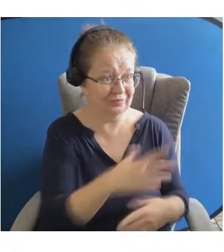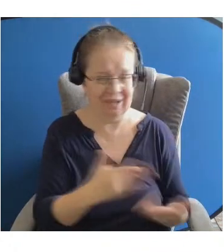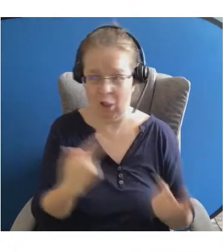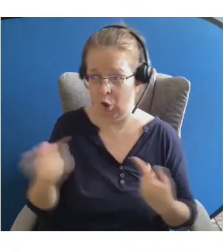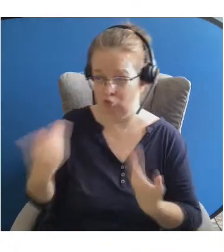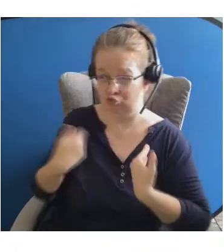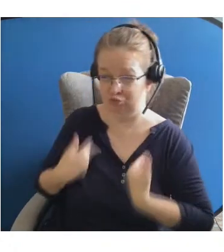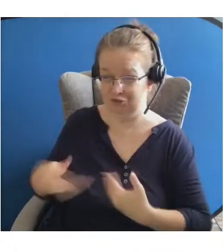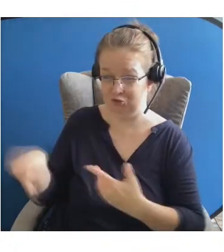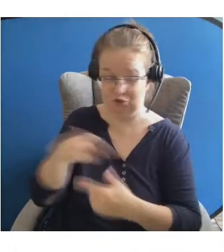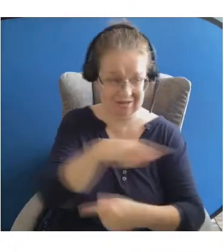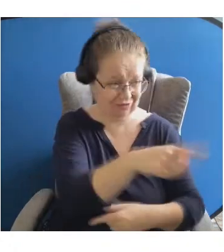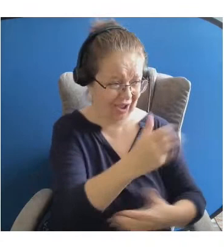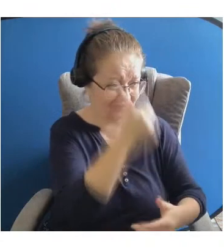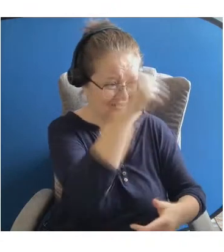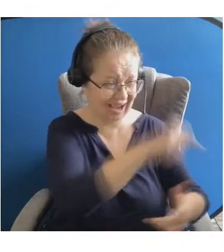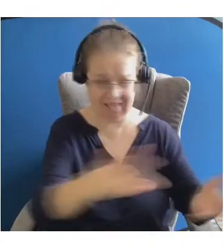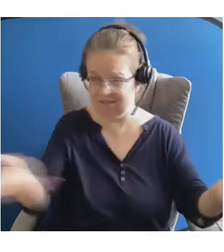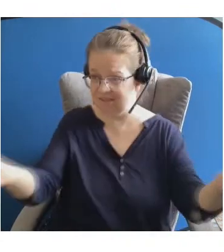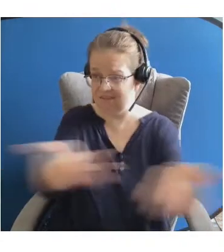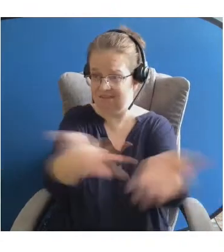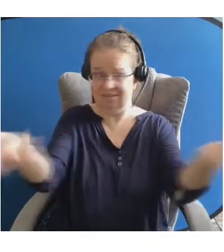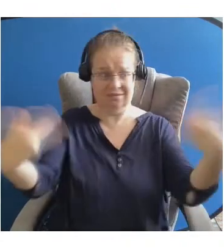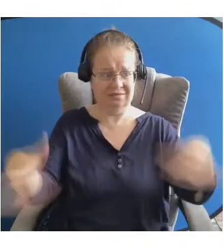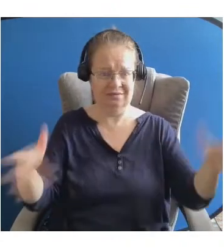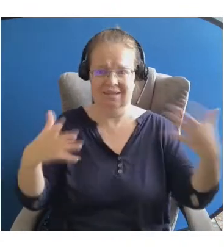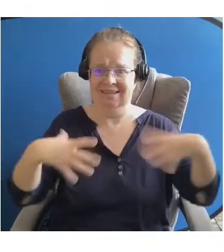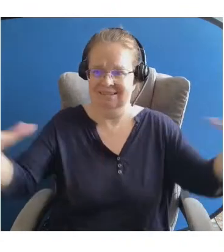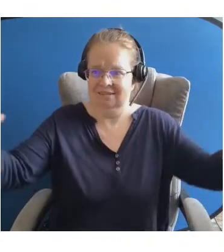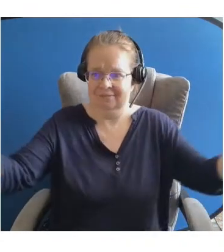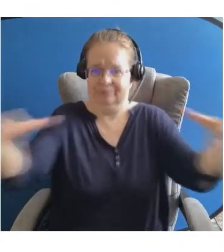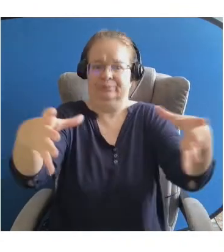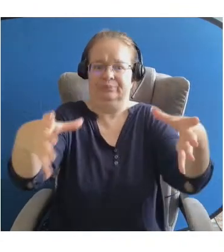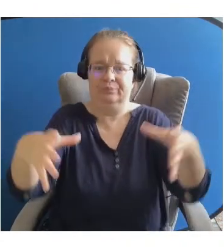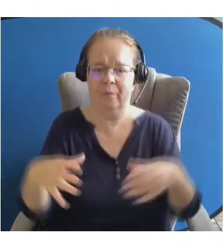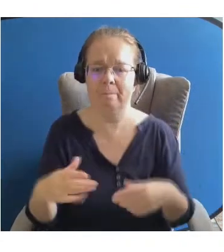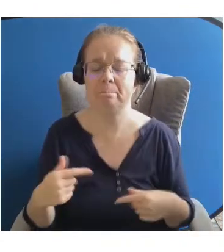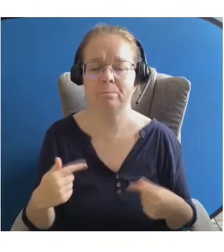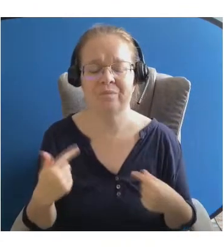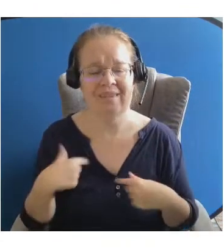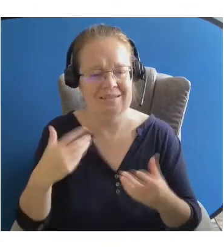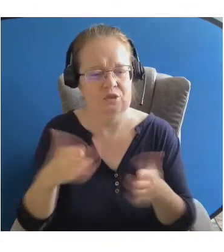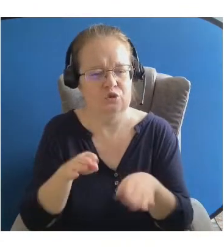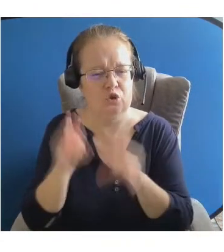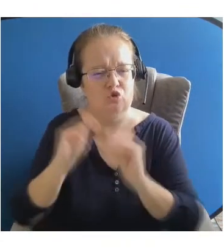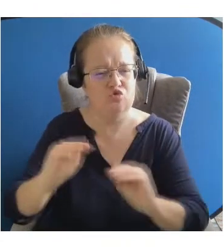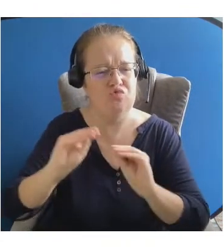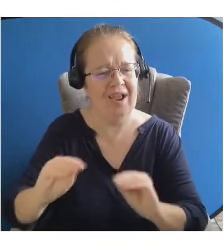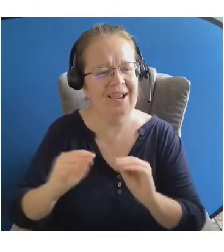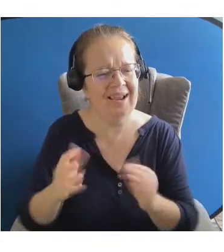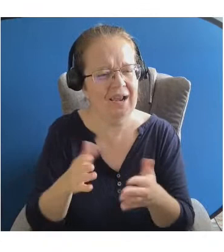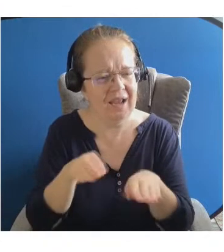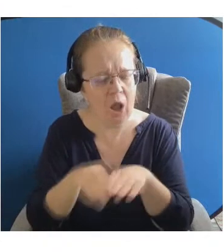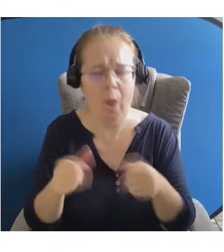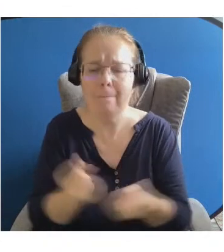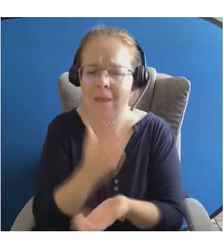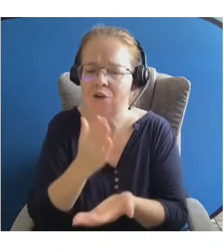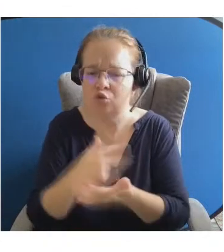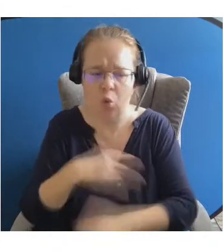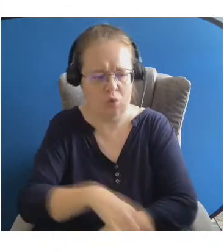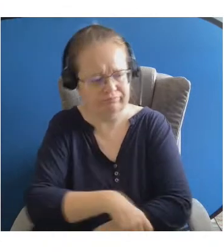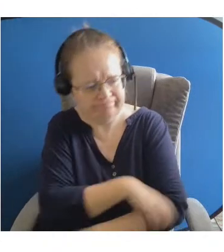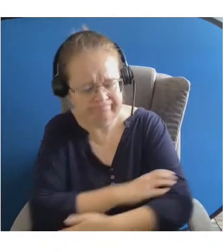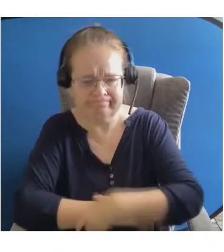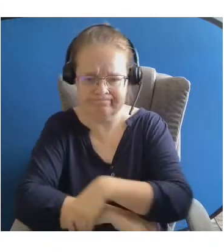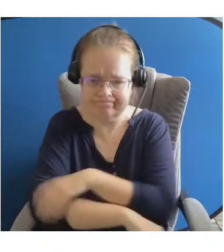talent. So I think it's, you know, it's about the training, the ongoing awareness, and making sure that we're proactively seeking out